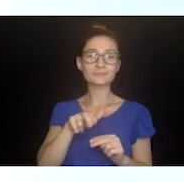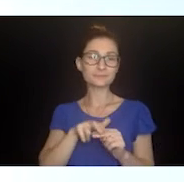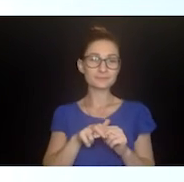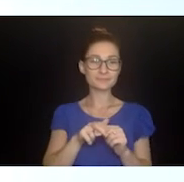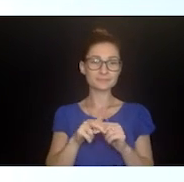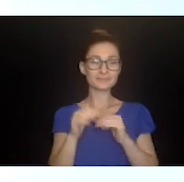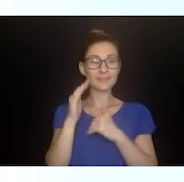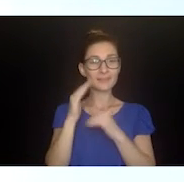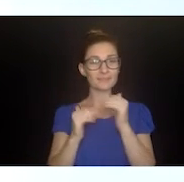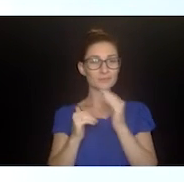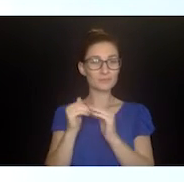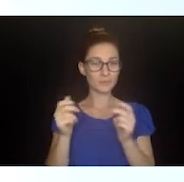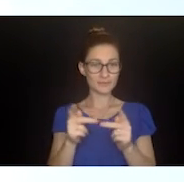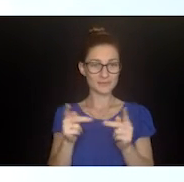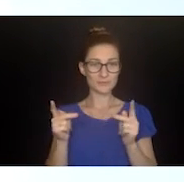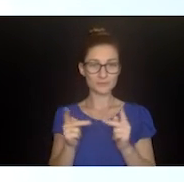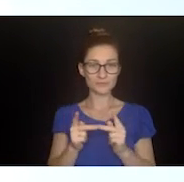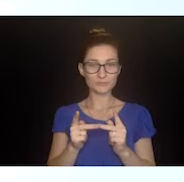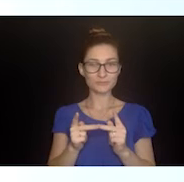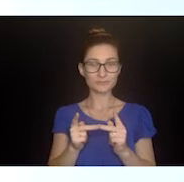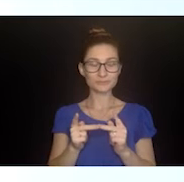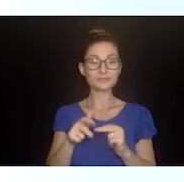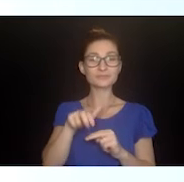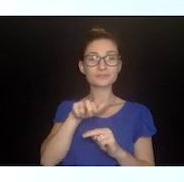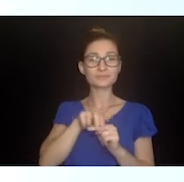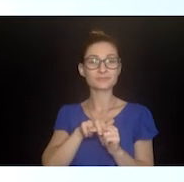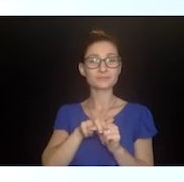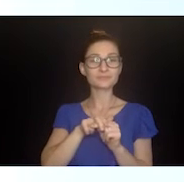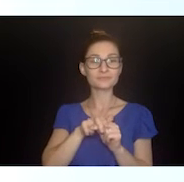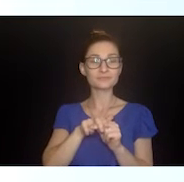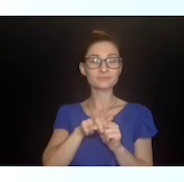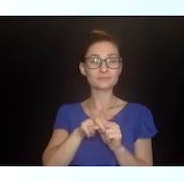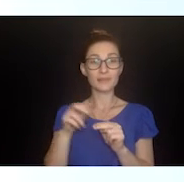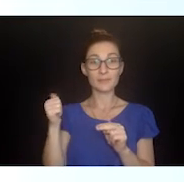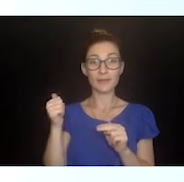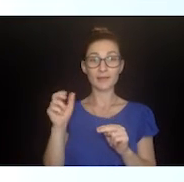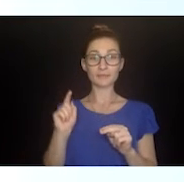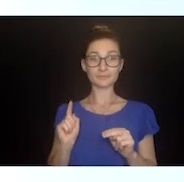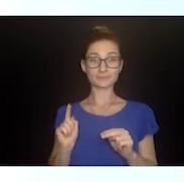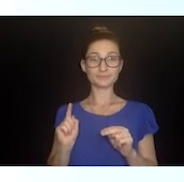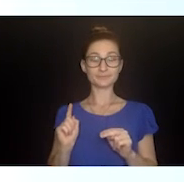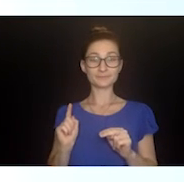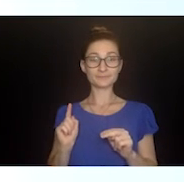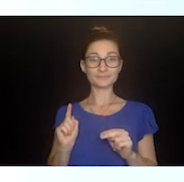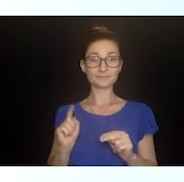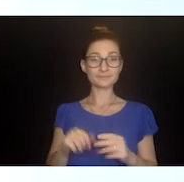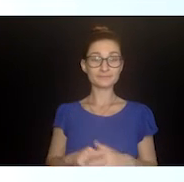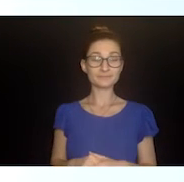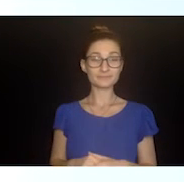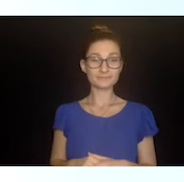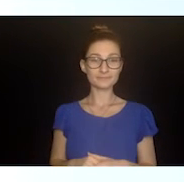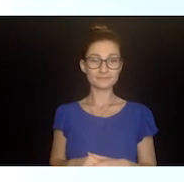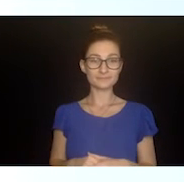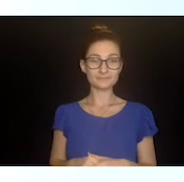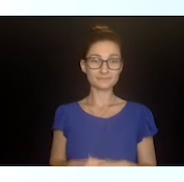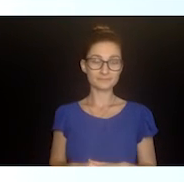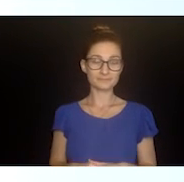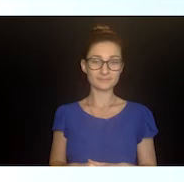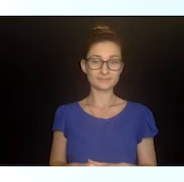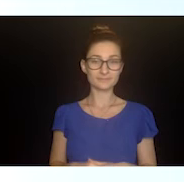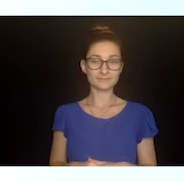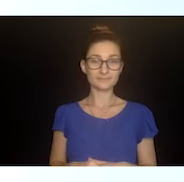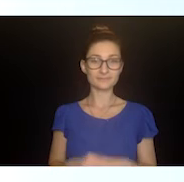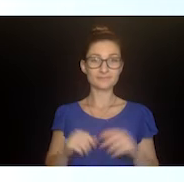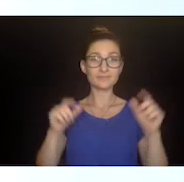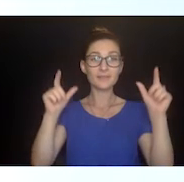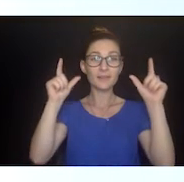get into a nice comfortable position, your bottom on the chair, your back straight in the back of the chair,